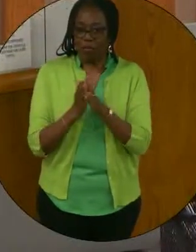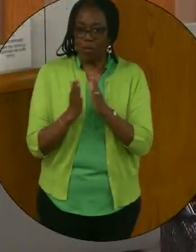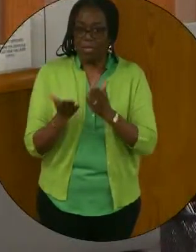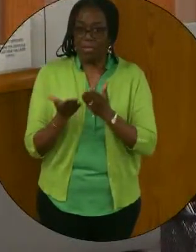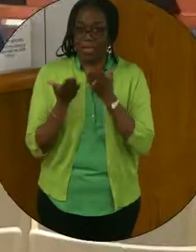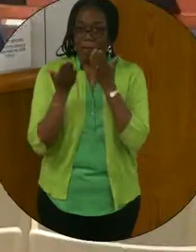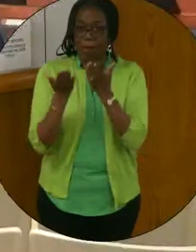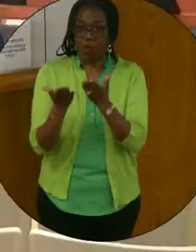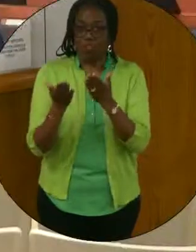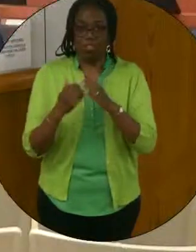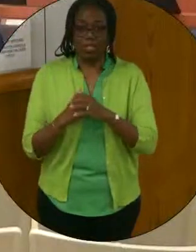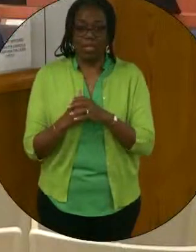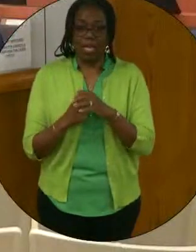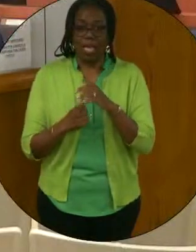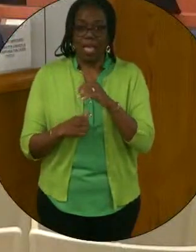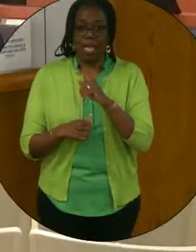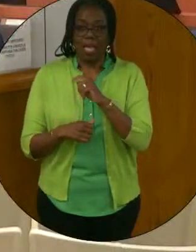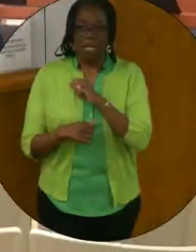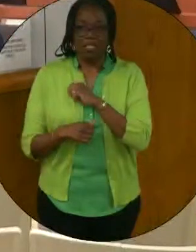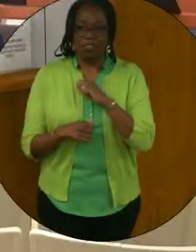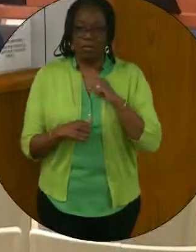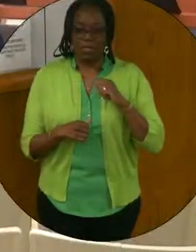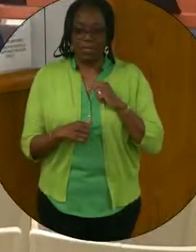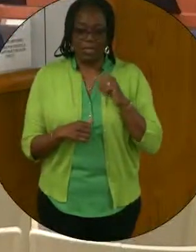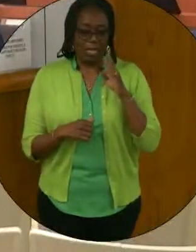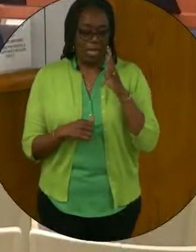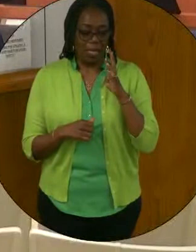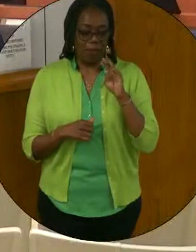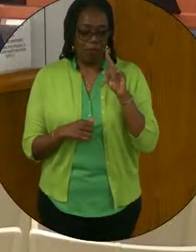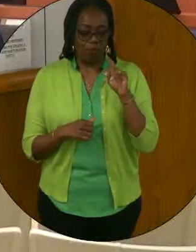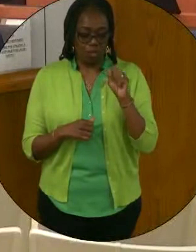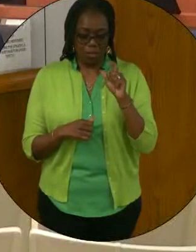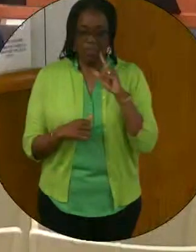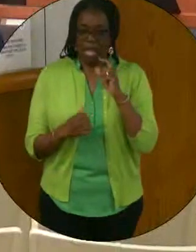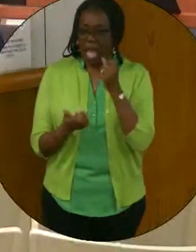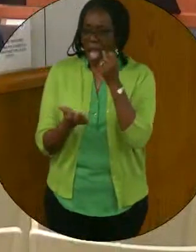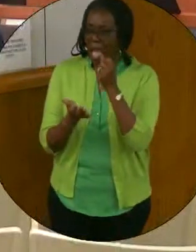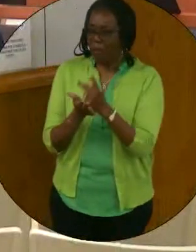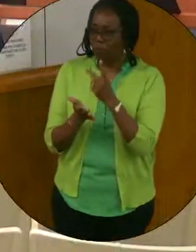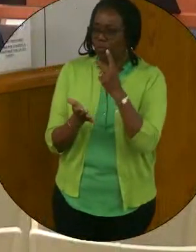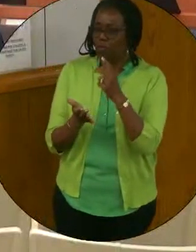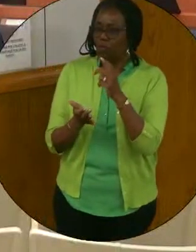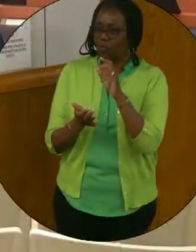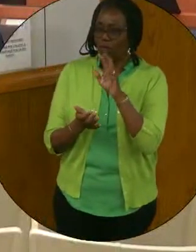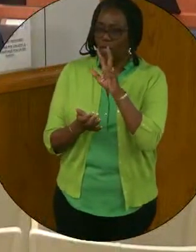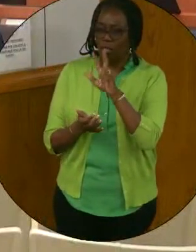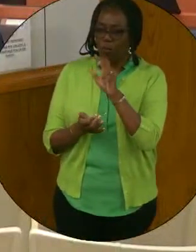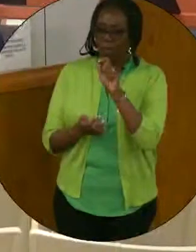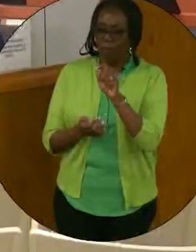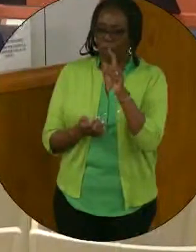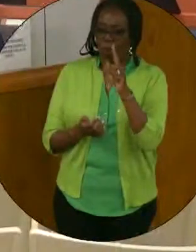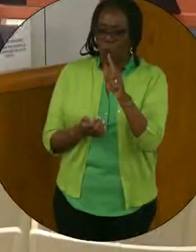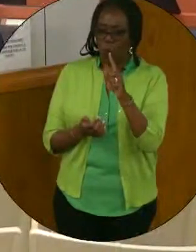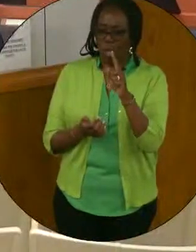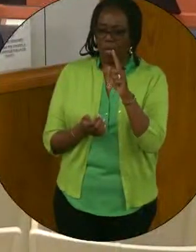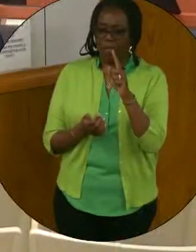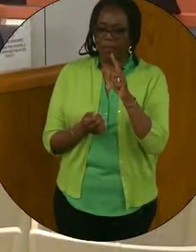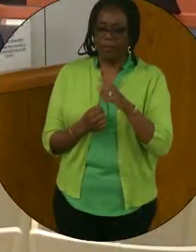Trustee Brooks? Thank you, Madam President. I move to approve item 3.01, formative board